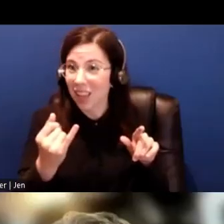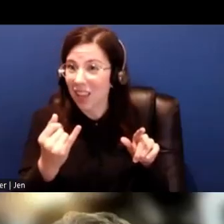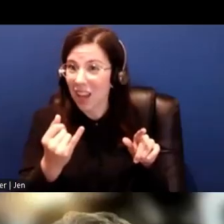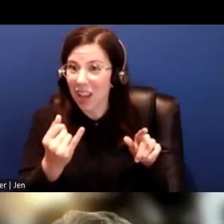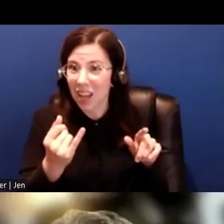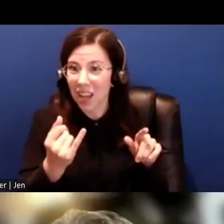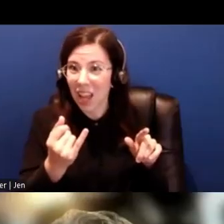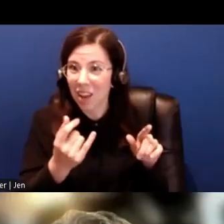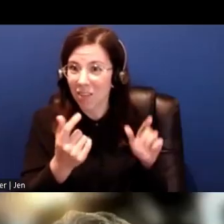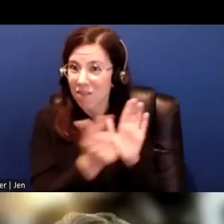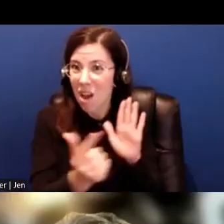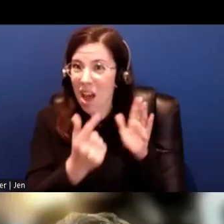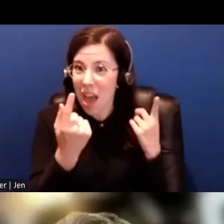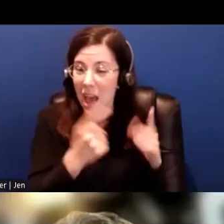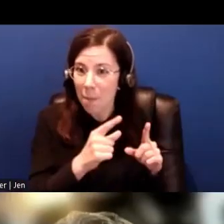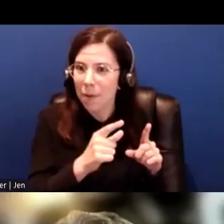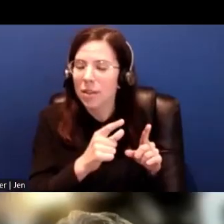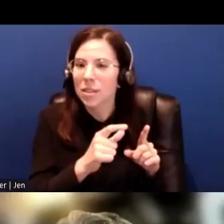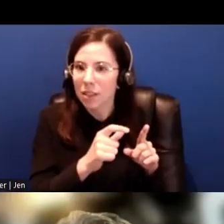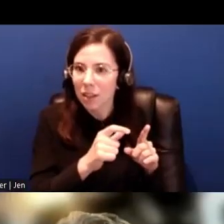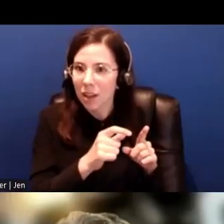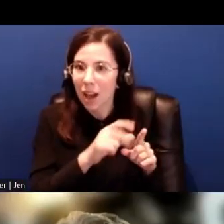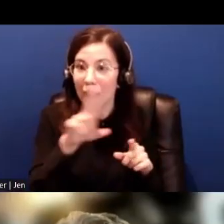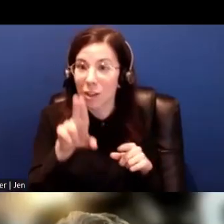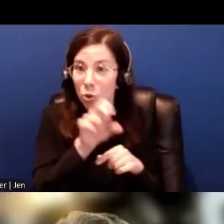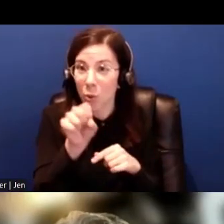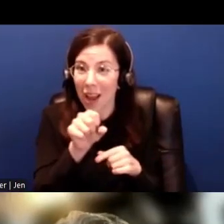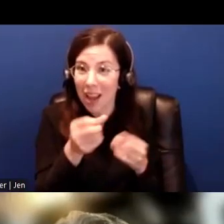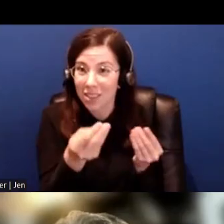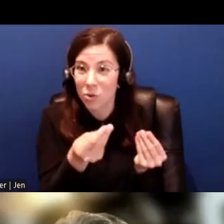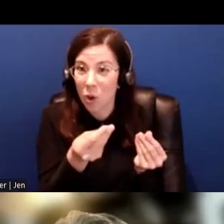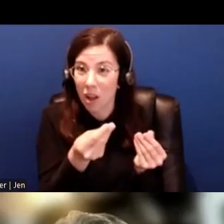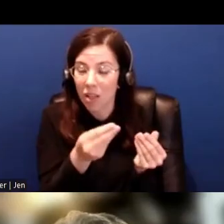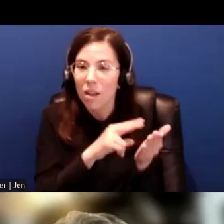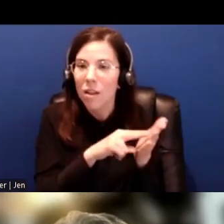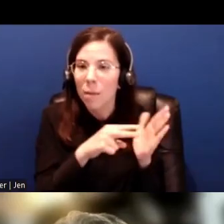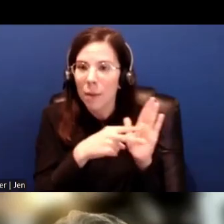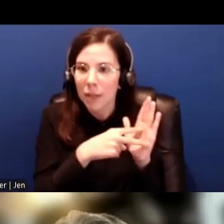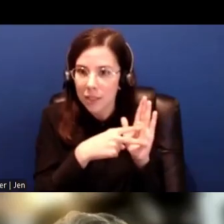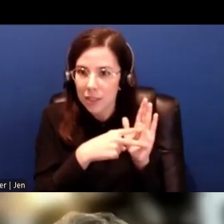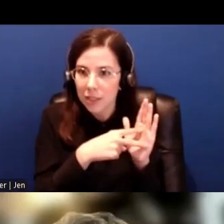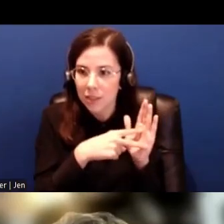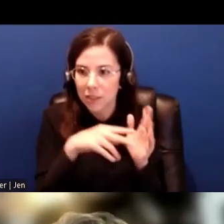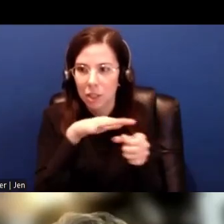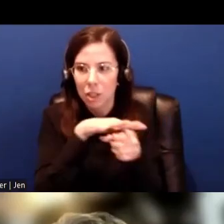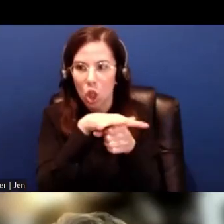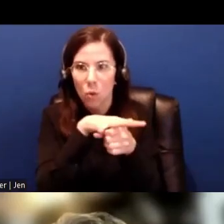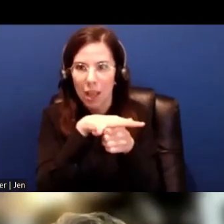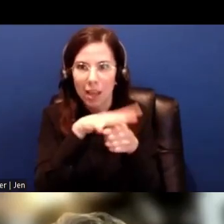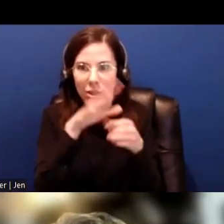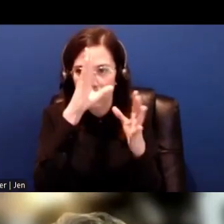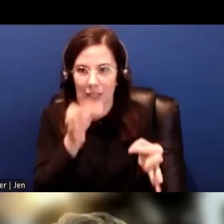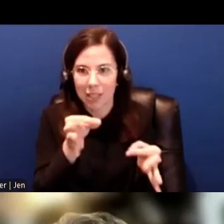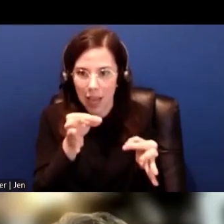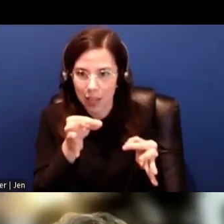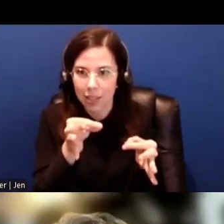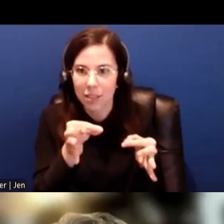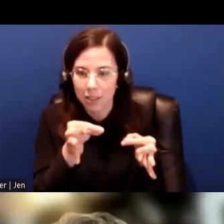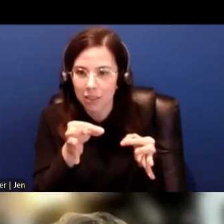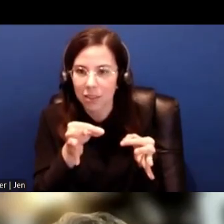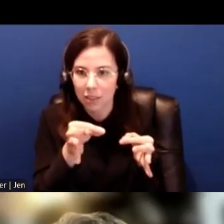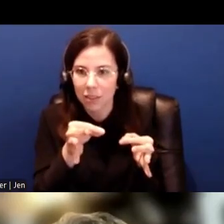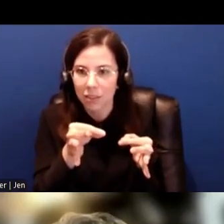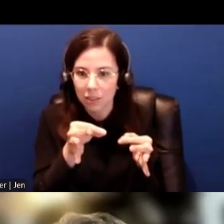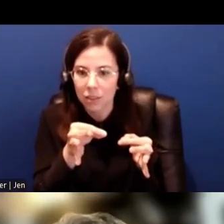civilian soil in the United States, then the relevant jurisdiction, the location, governs jurisdiction, and there